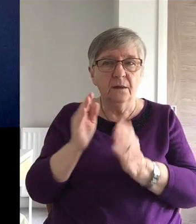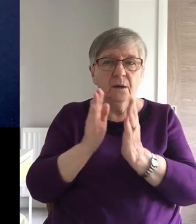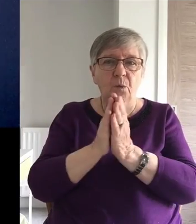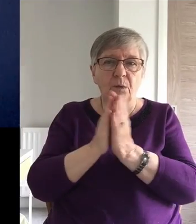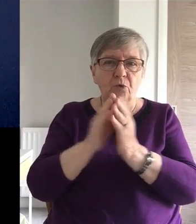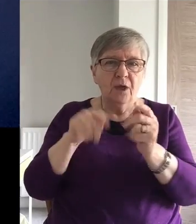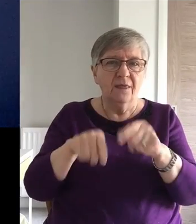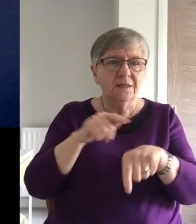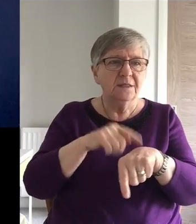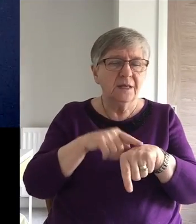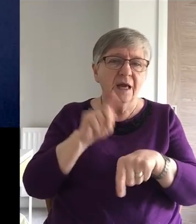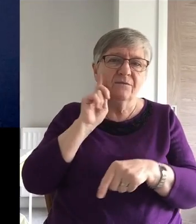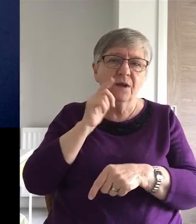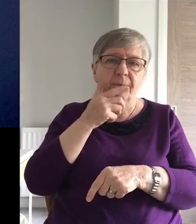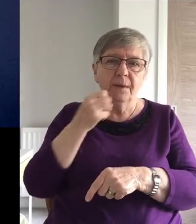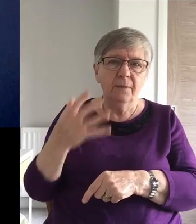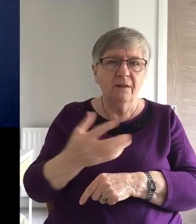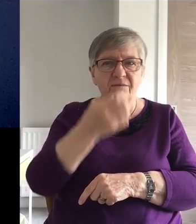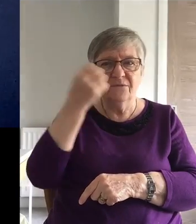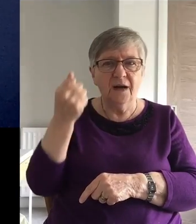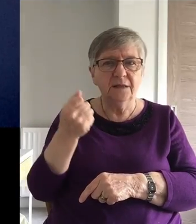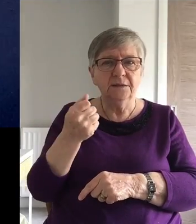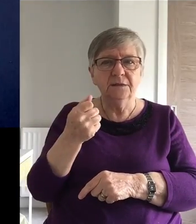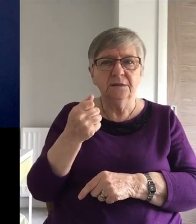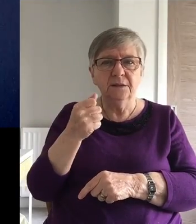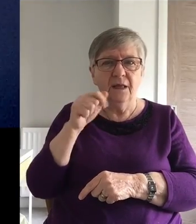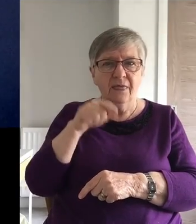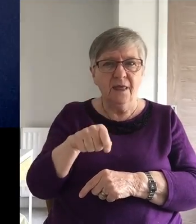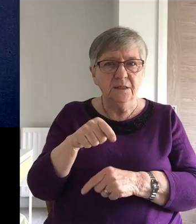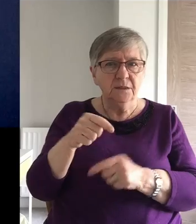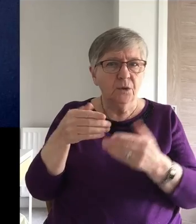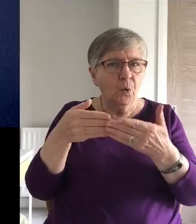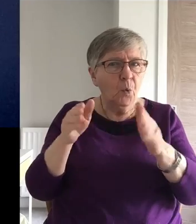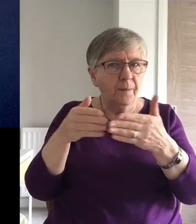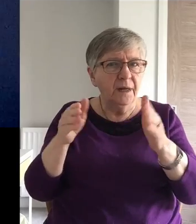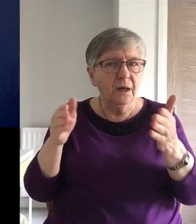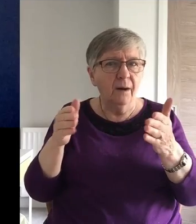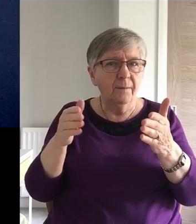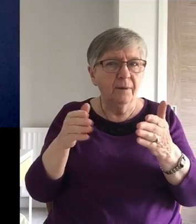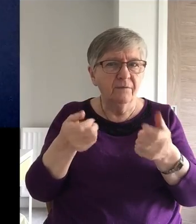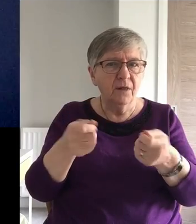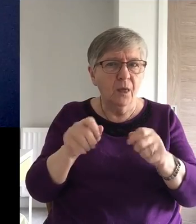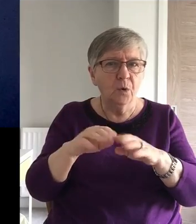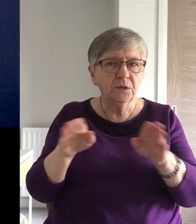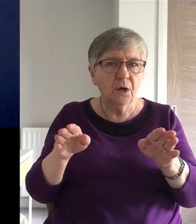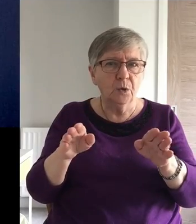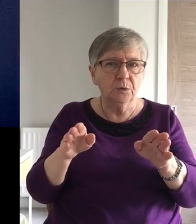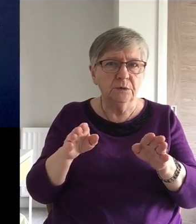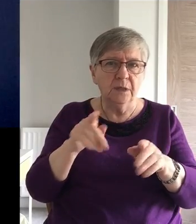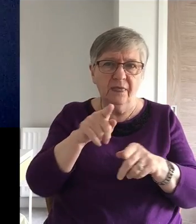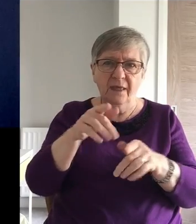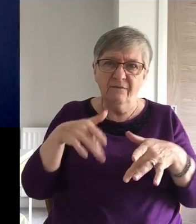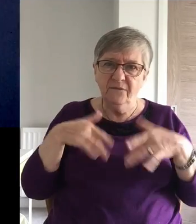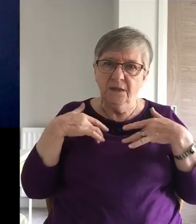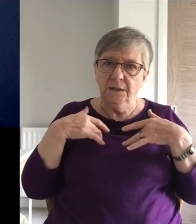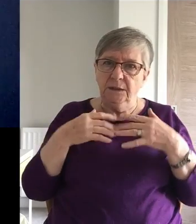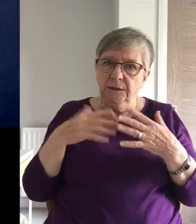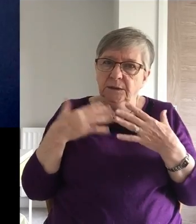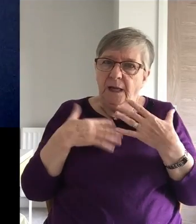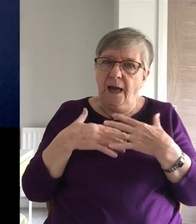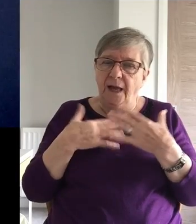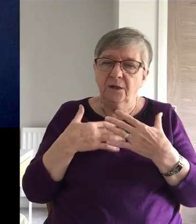at this time for people who find this reopening of life and society to be an incredibly anxious